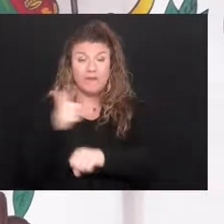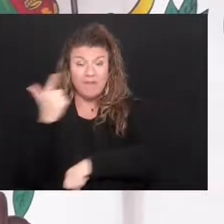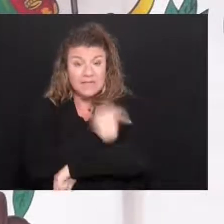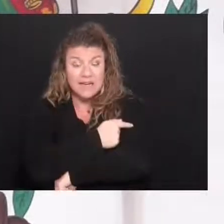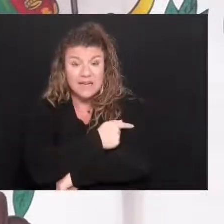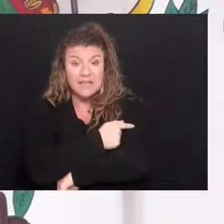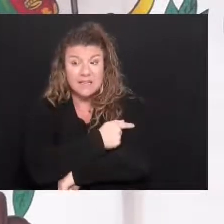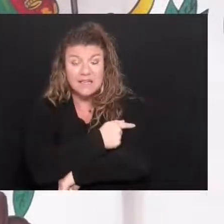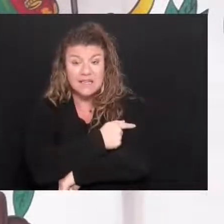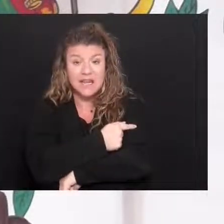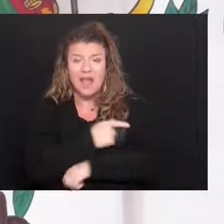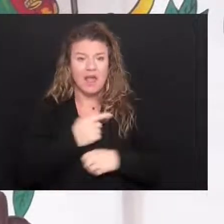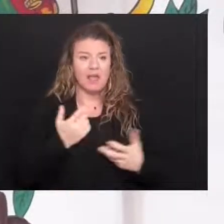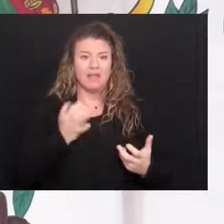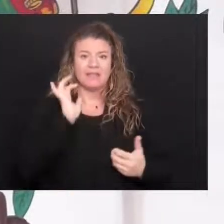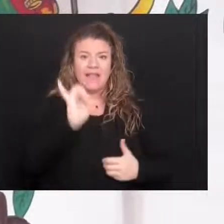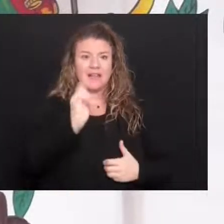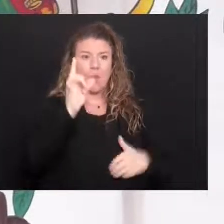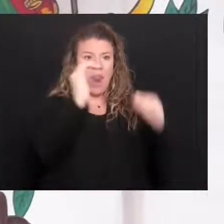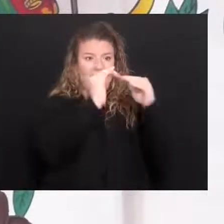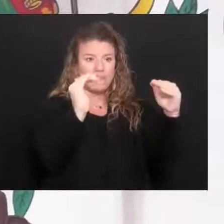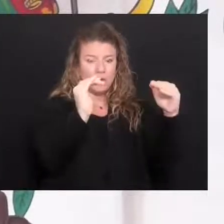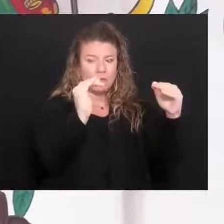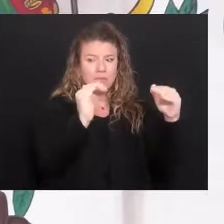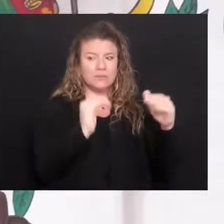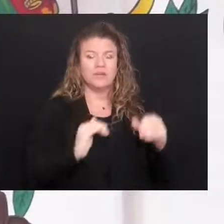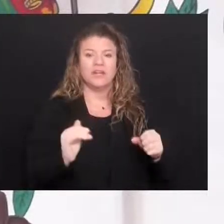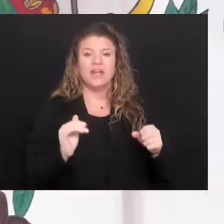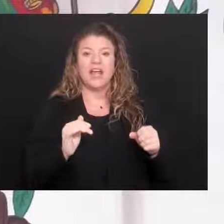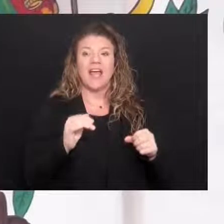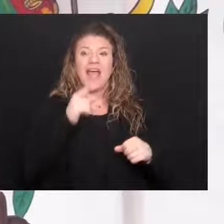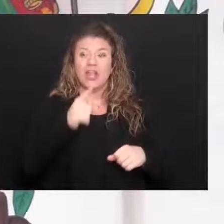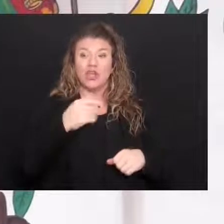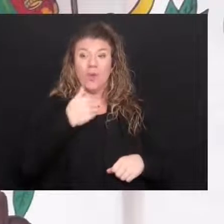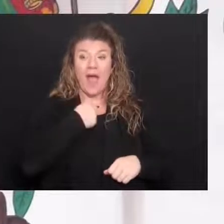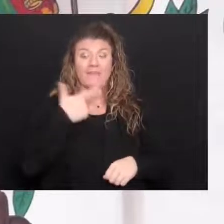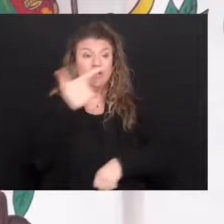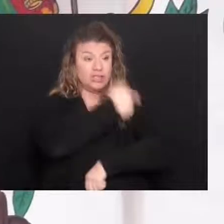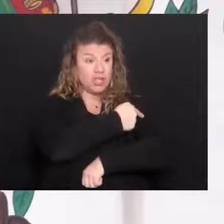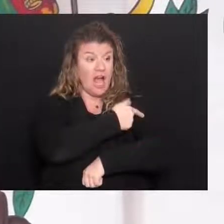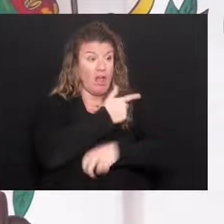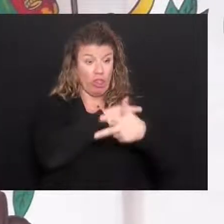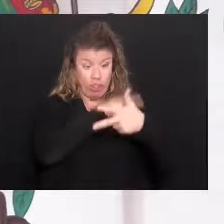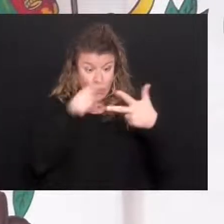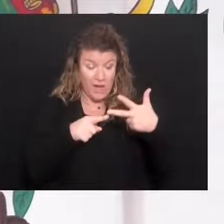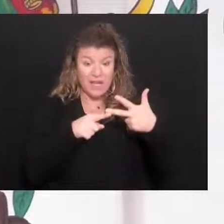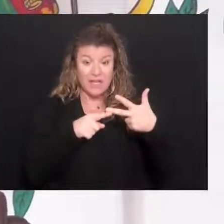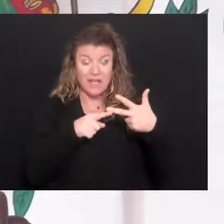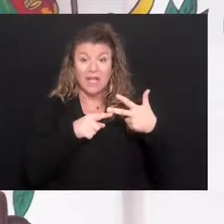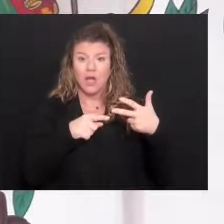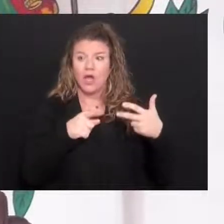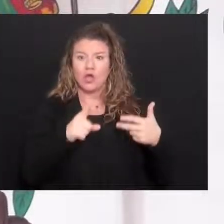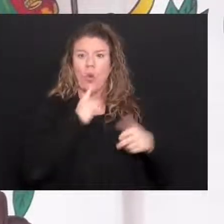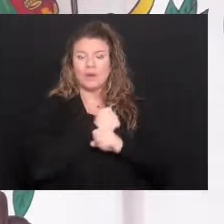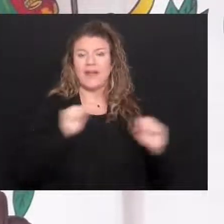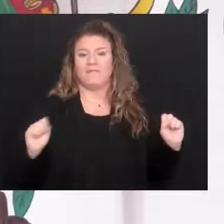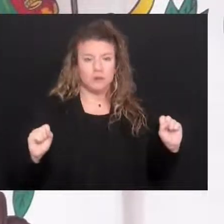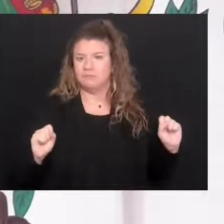vaccinated, that's one level. If you're fully vaccinated and you've got your booster shot, you're a lot